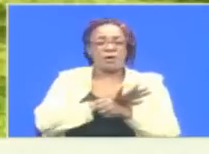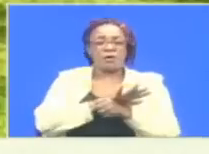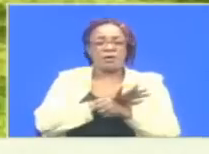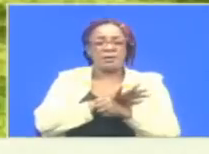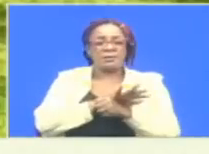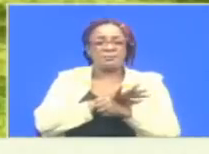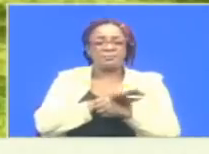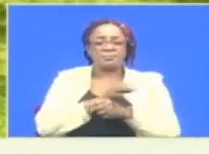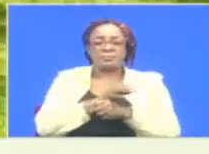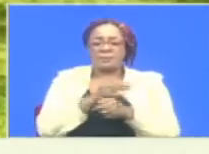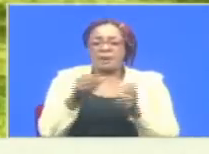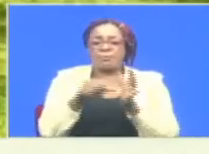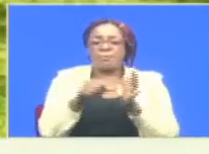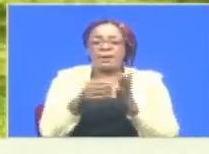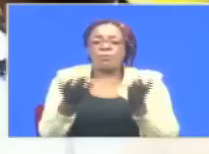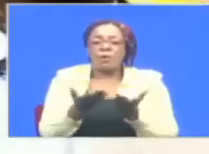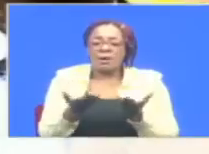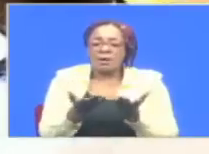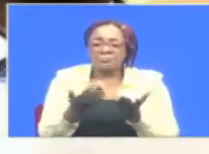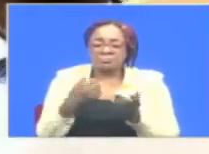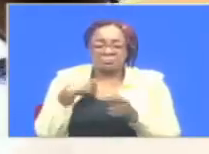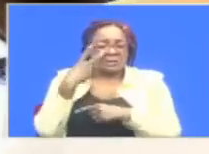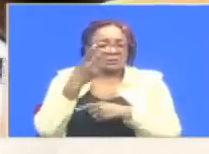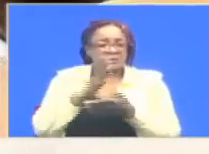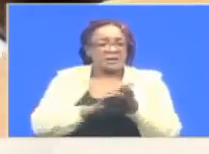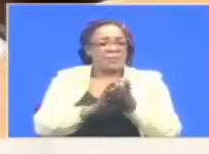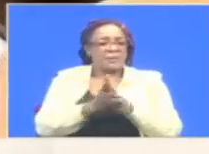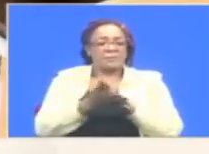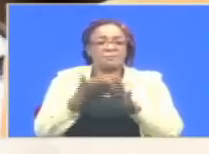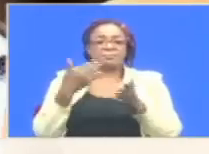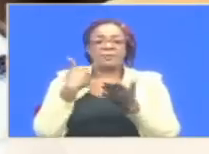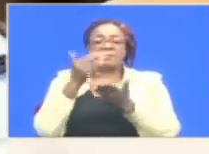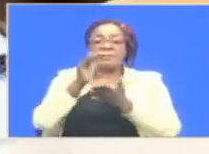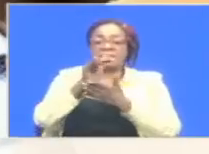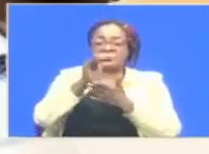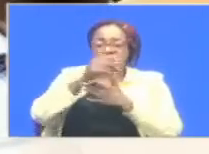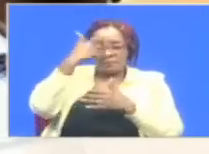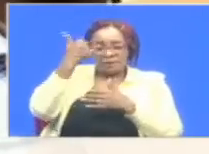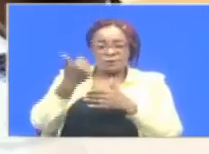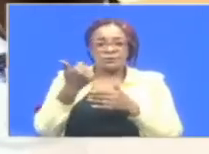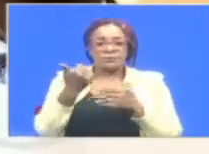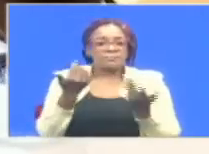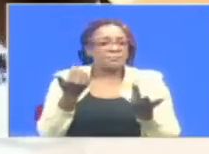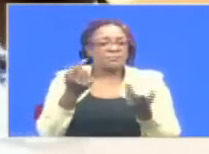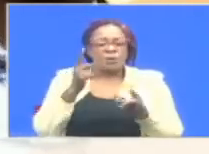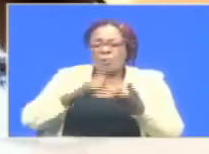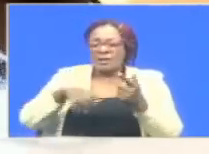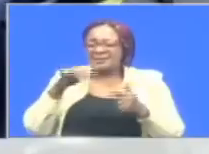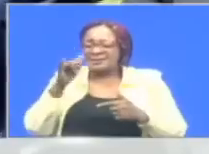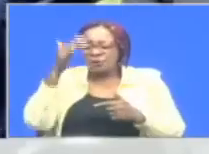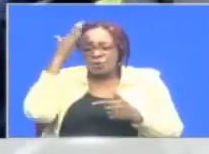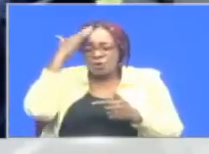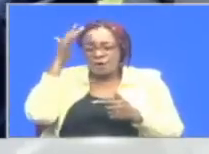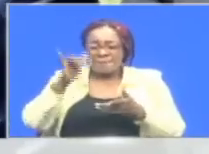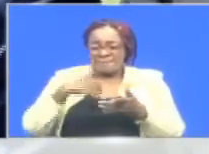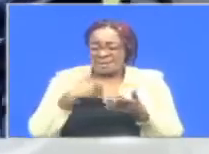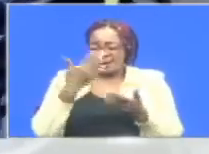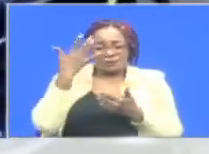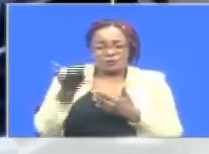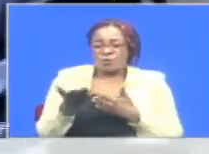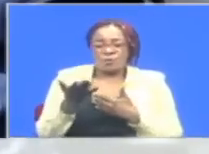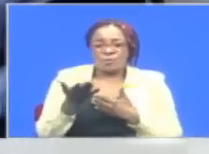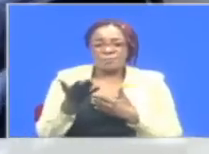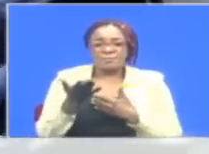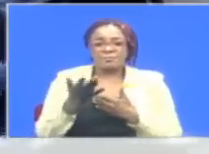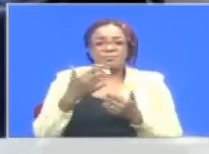is the disharmony? I don't see any. I'm asking this because there are... Yes. What is it you know that I don't know? There